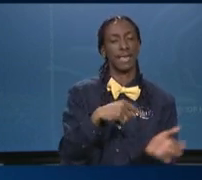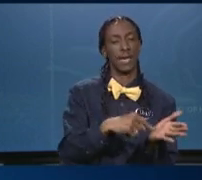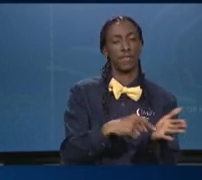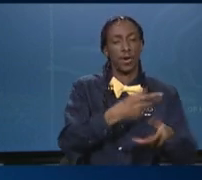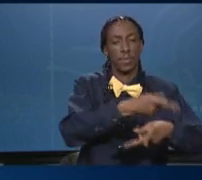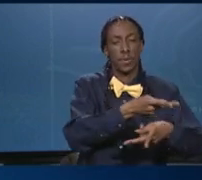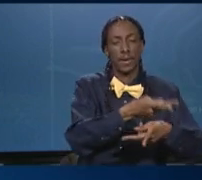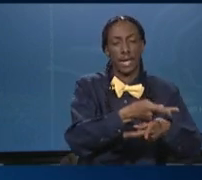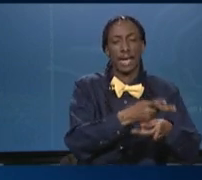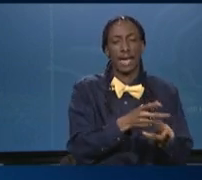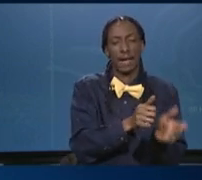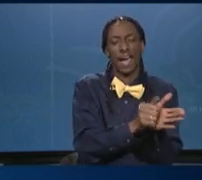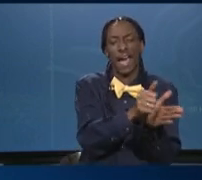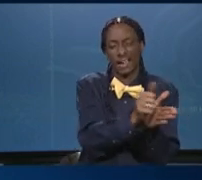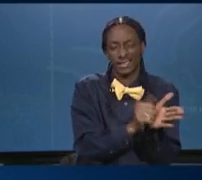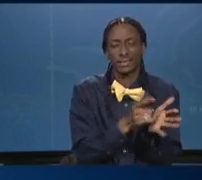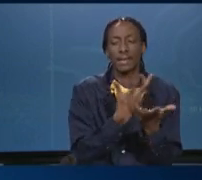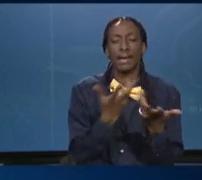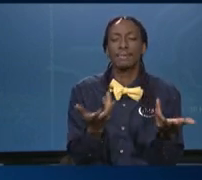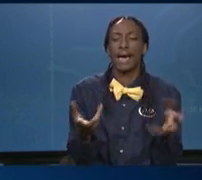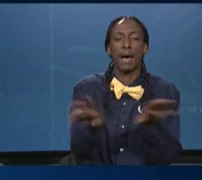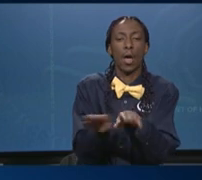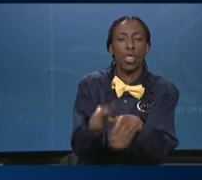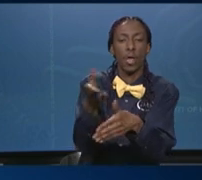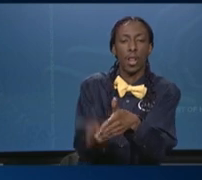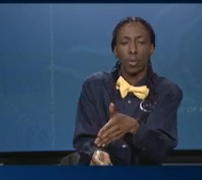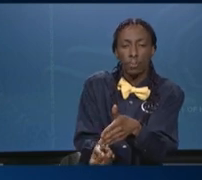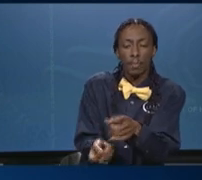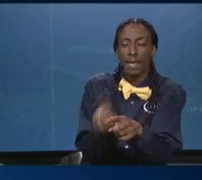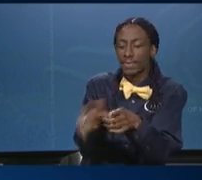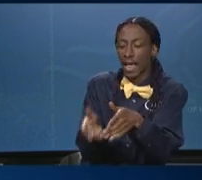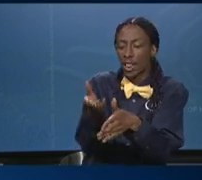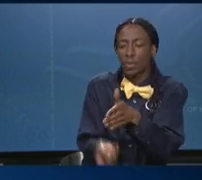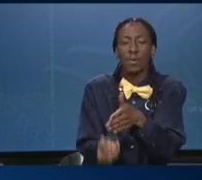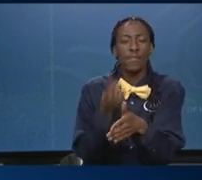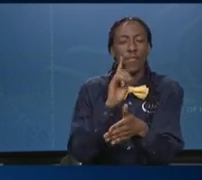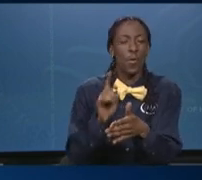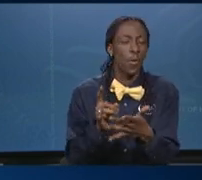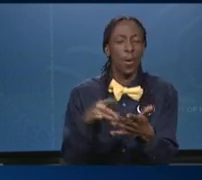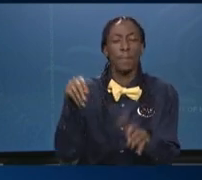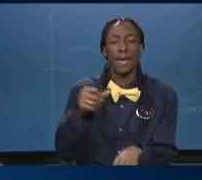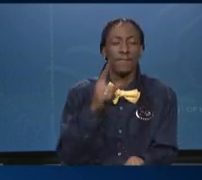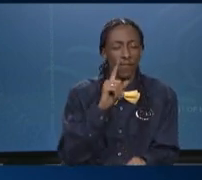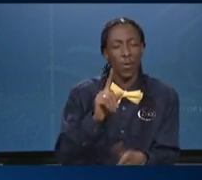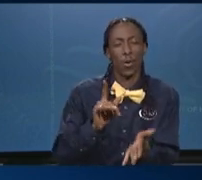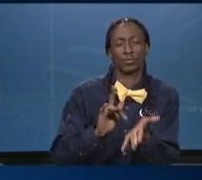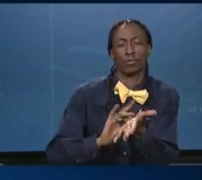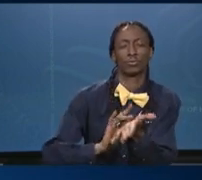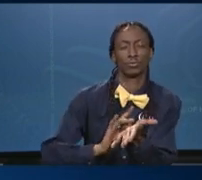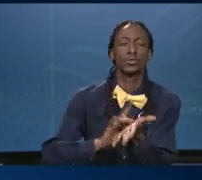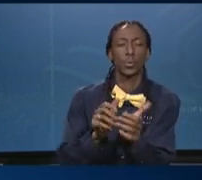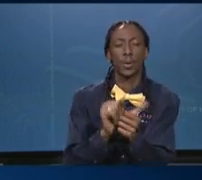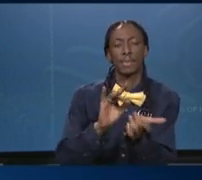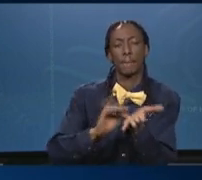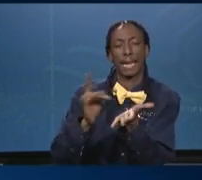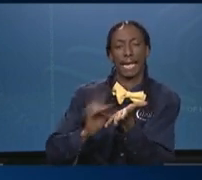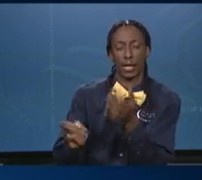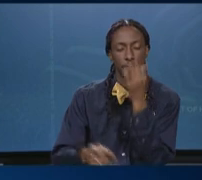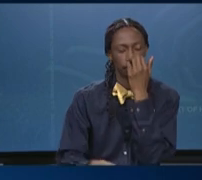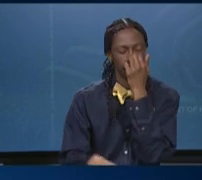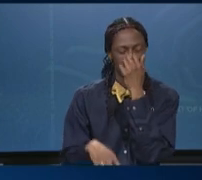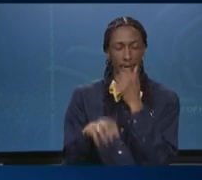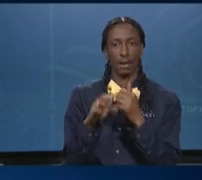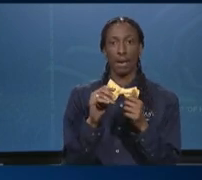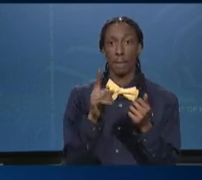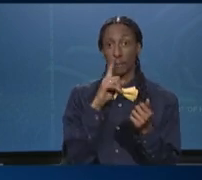closed the donut hole, which was the gap in coverage in prescription drugs in Medicare. And by doing so, more